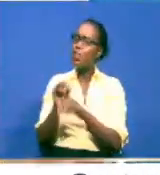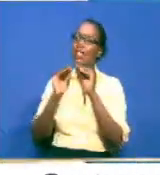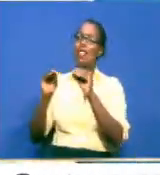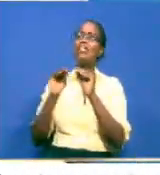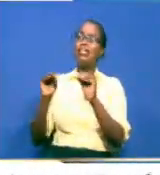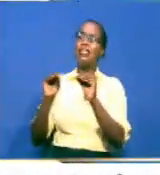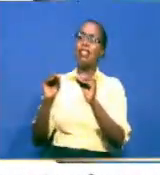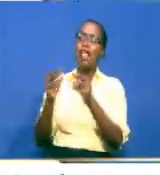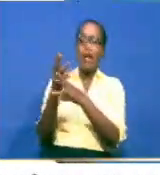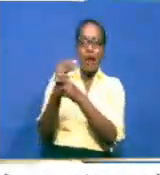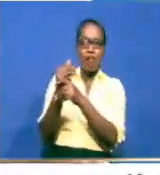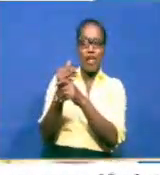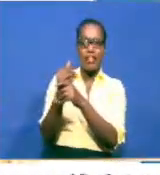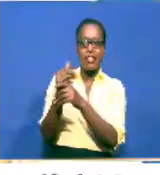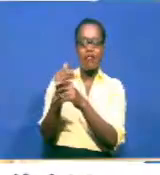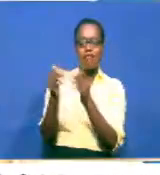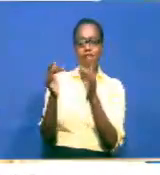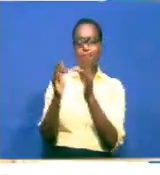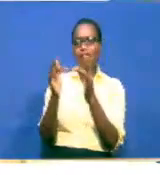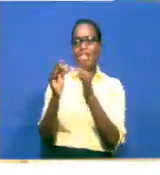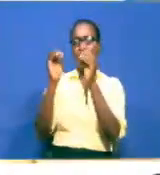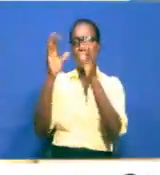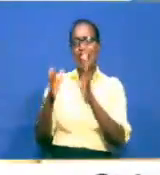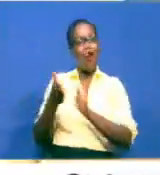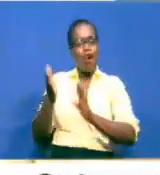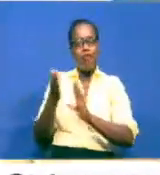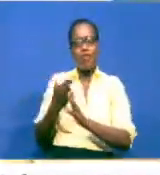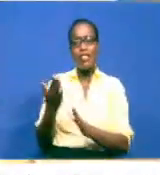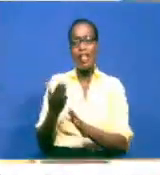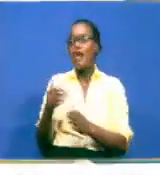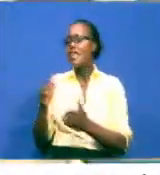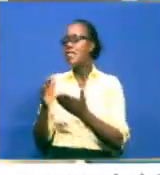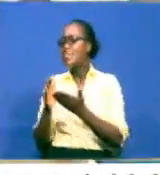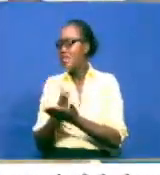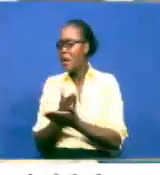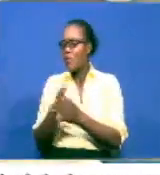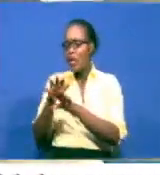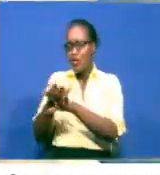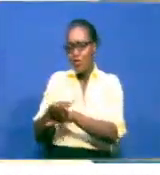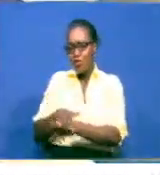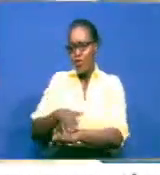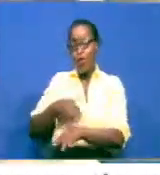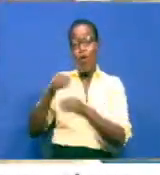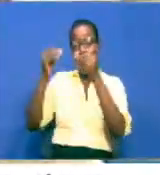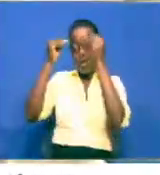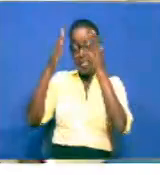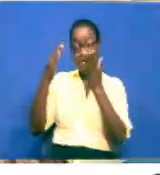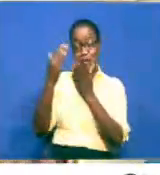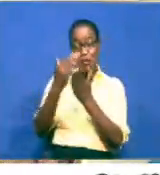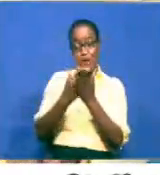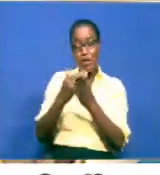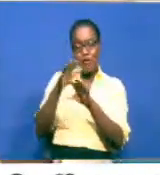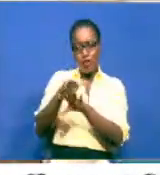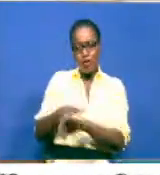fast as, you know, the teachers are going. Some of them are slow learners, and there's need to have programs for slow learners. So I want to say